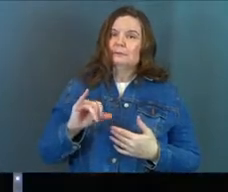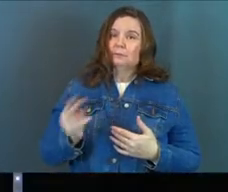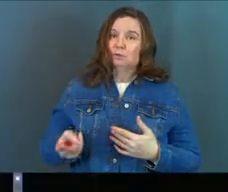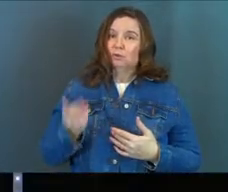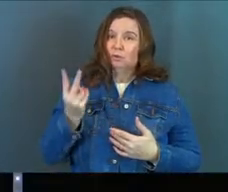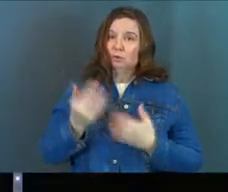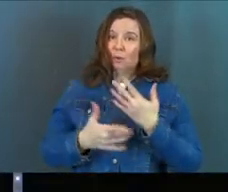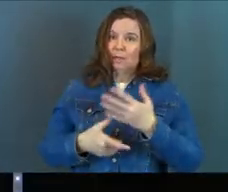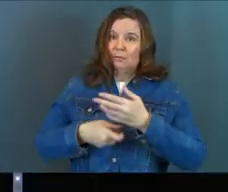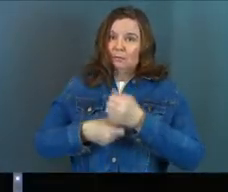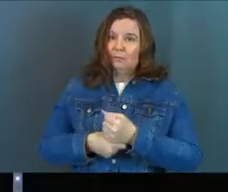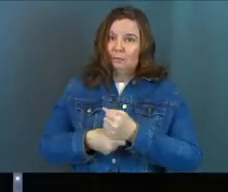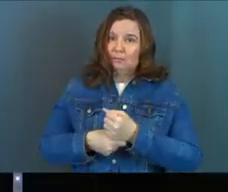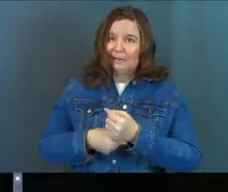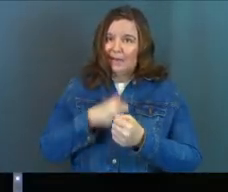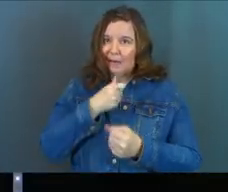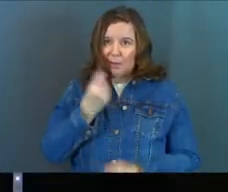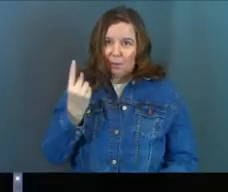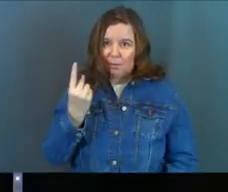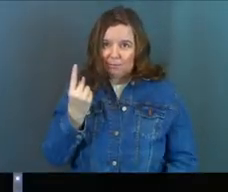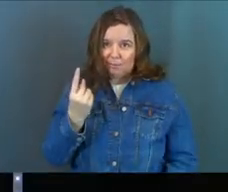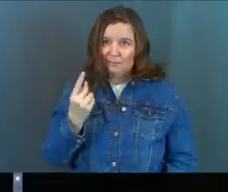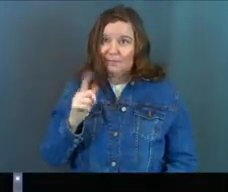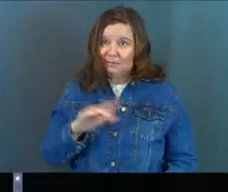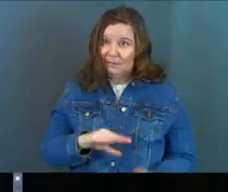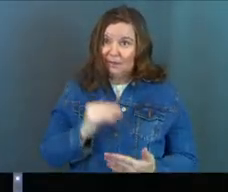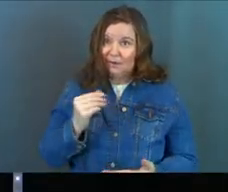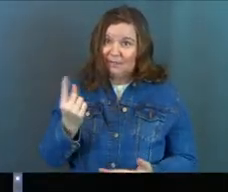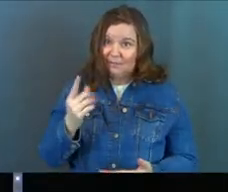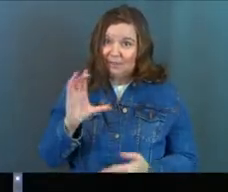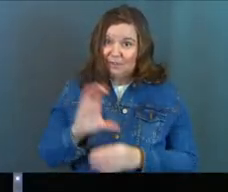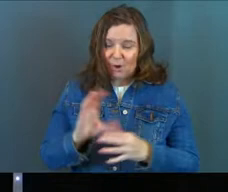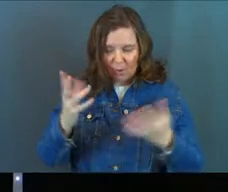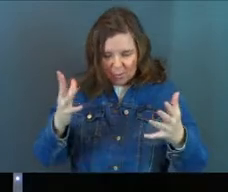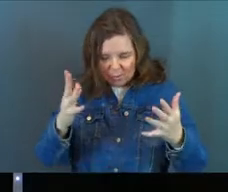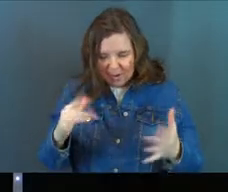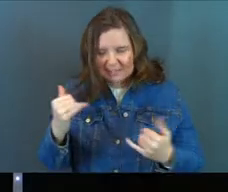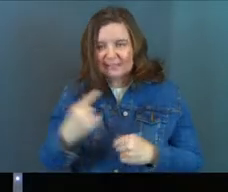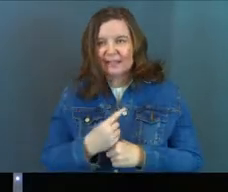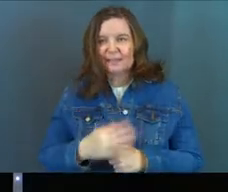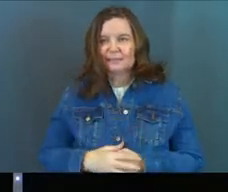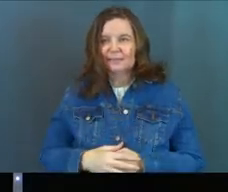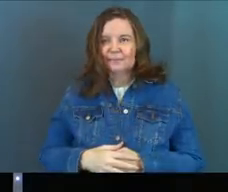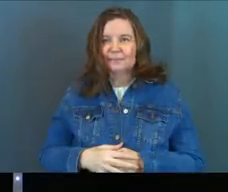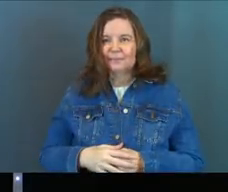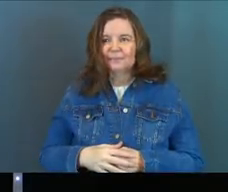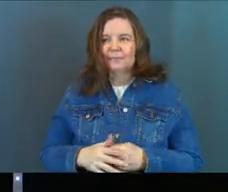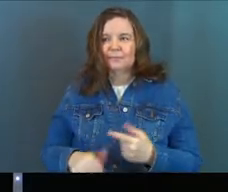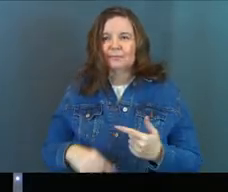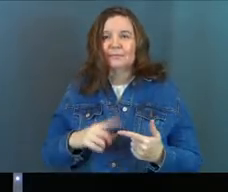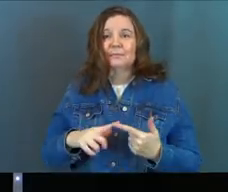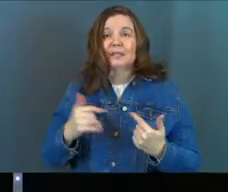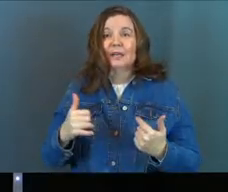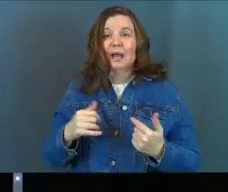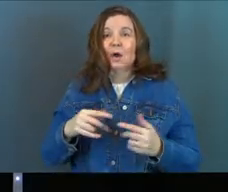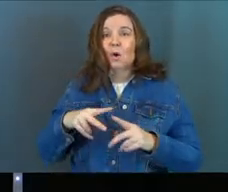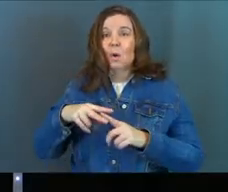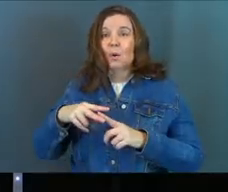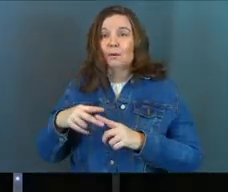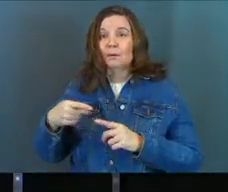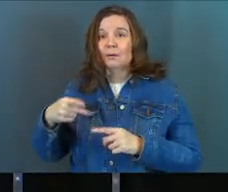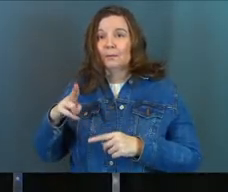two hands on the handle. Amen? You learned something at church already today. Now let's go to